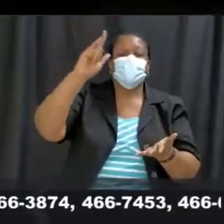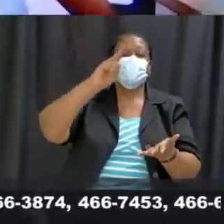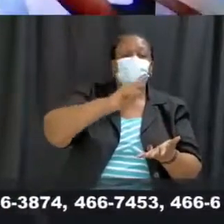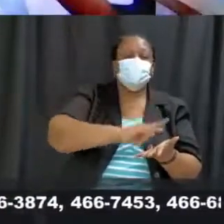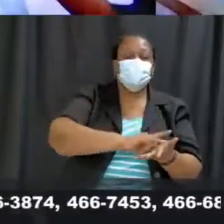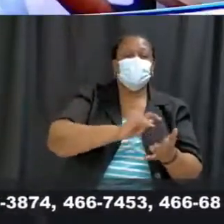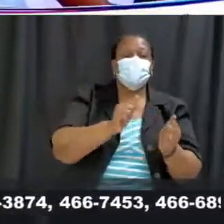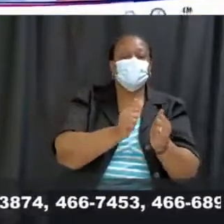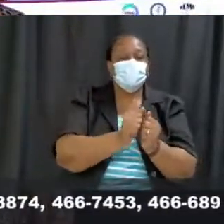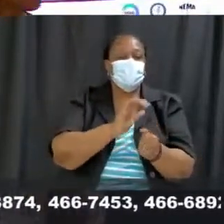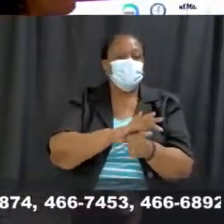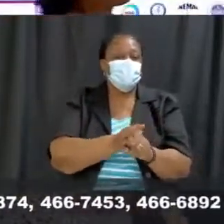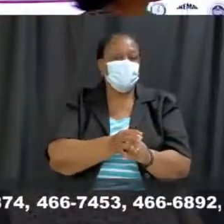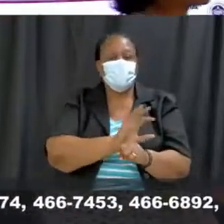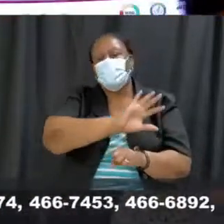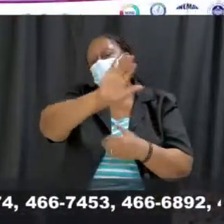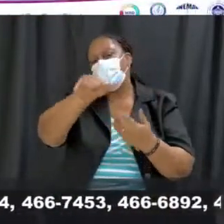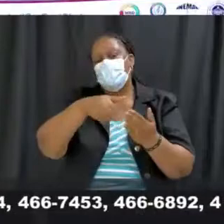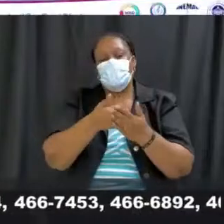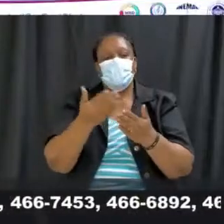number.